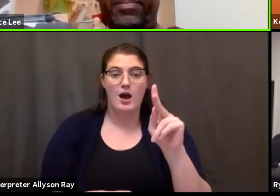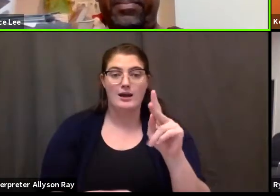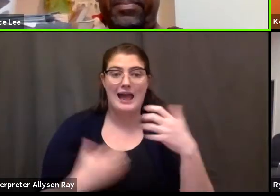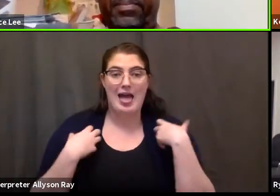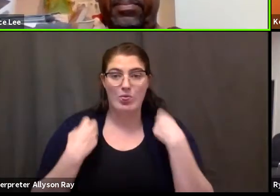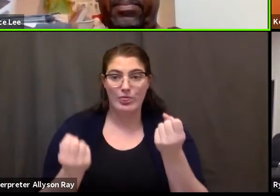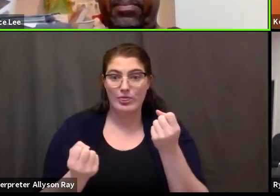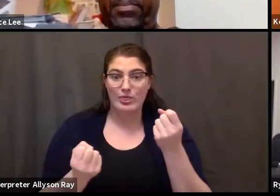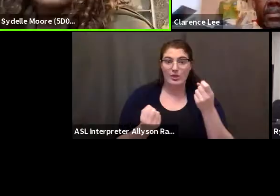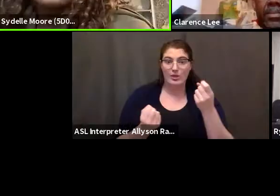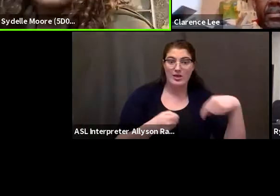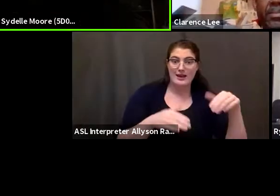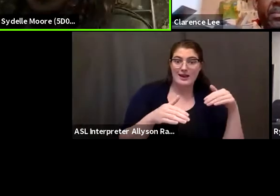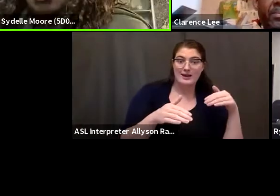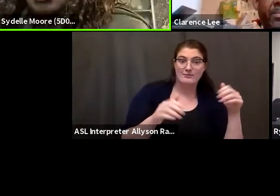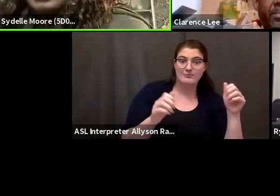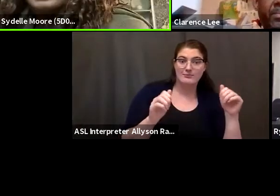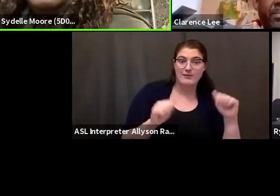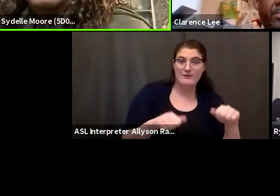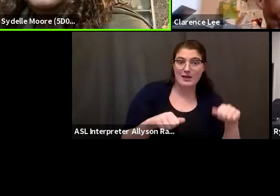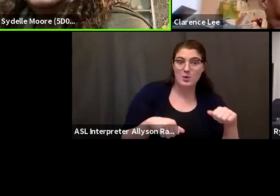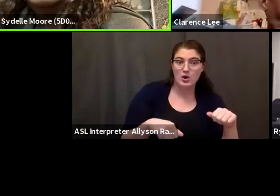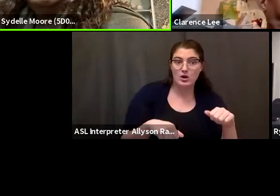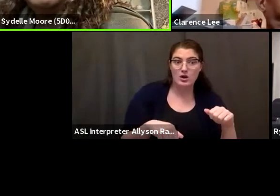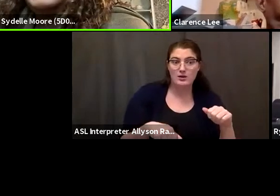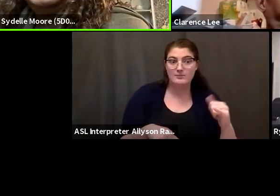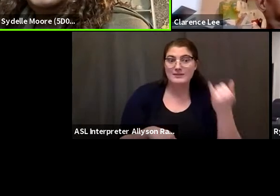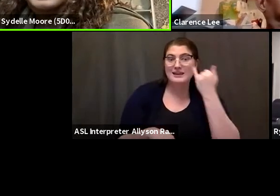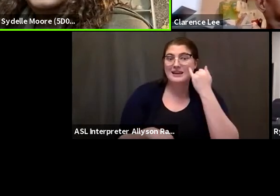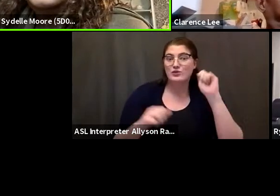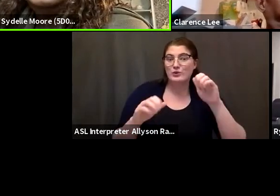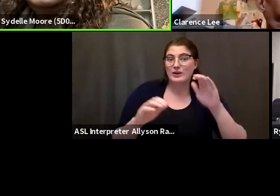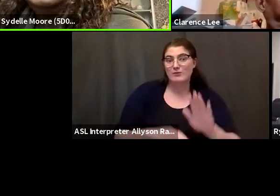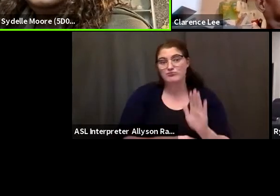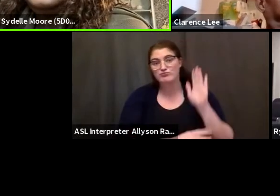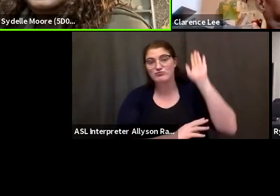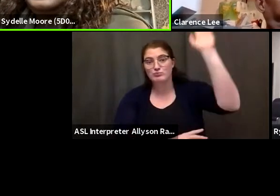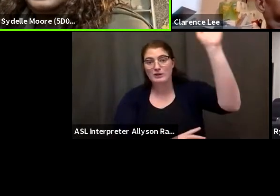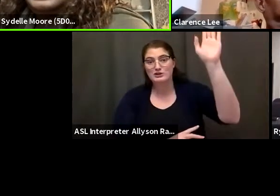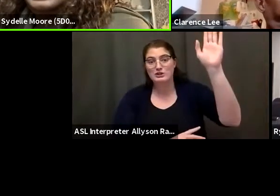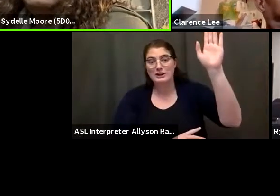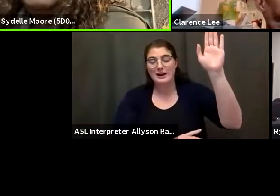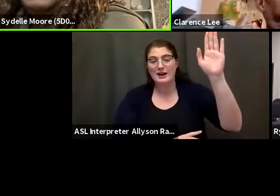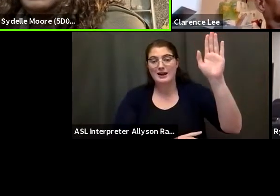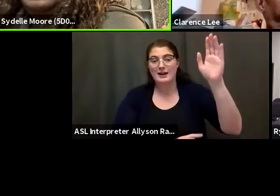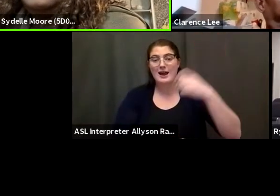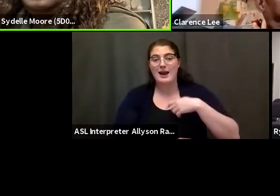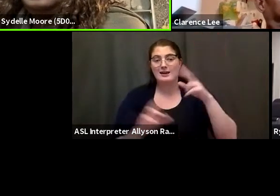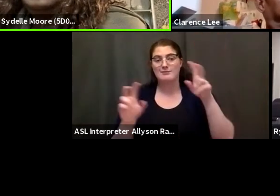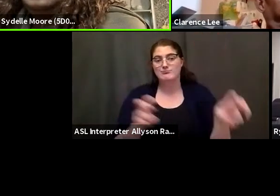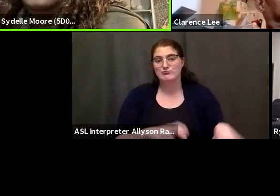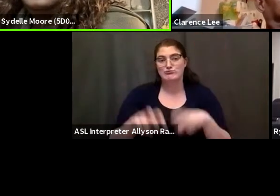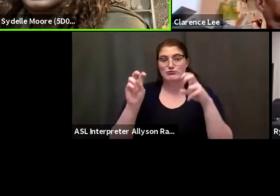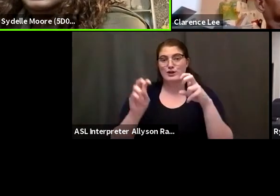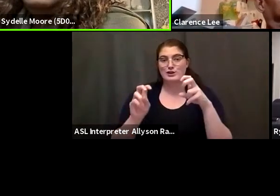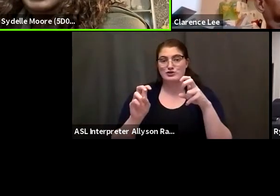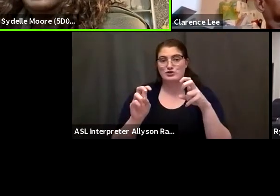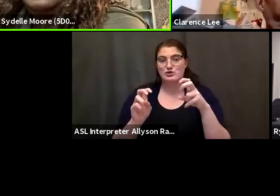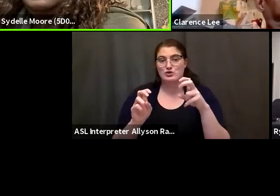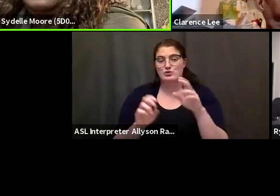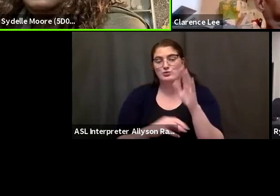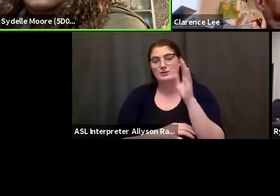available? Okay, if you could just raise your hand and I can promote you to